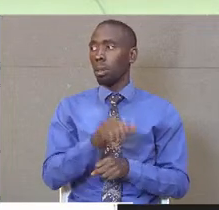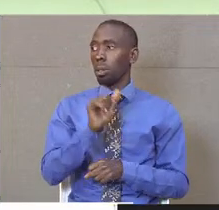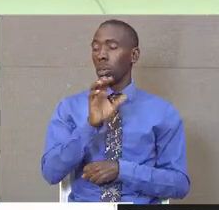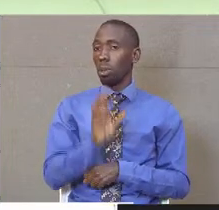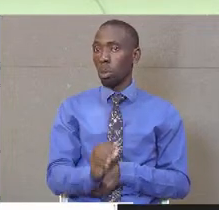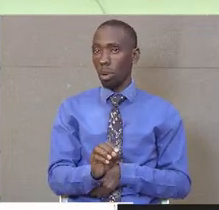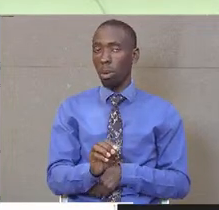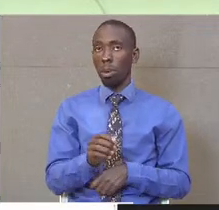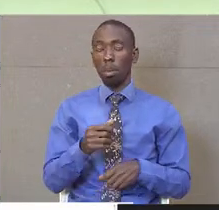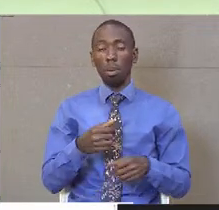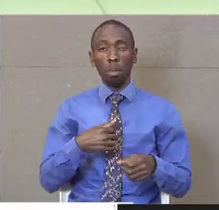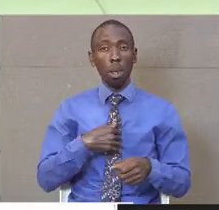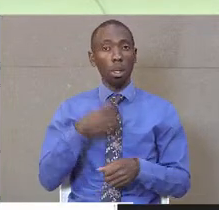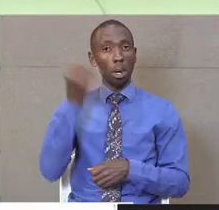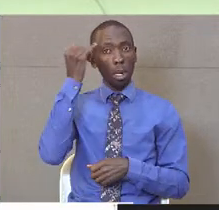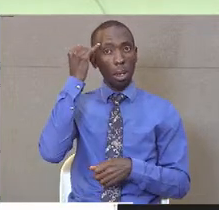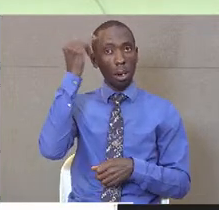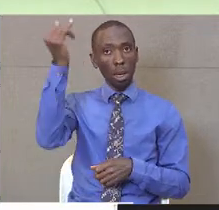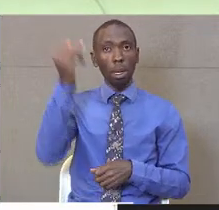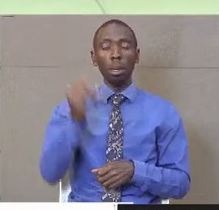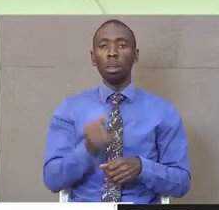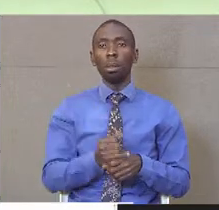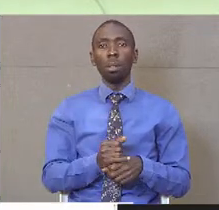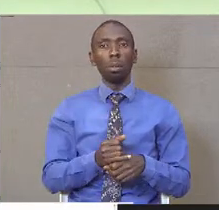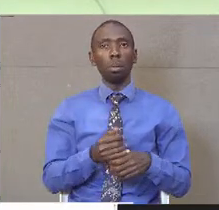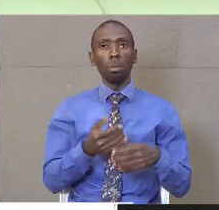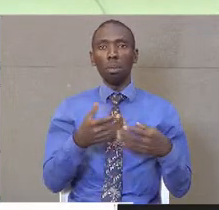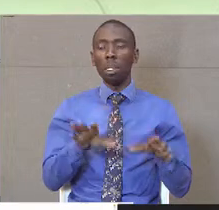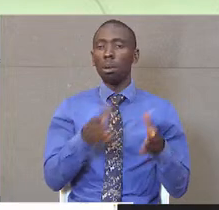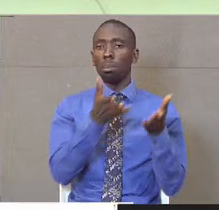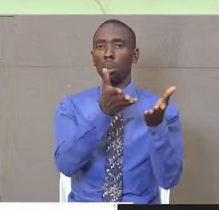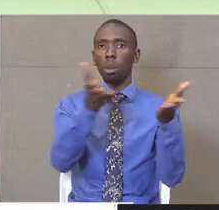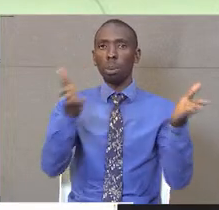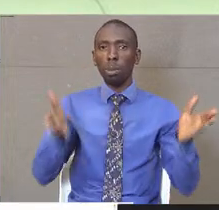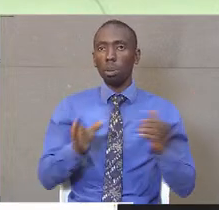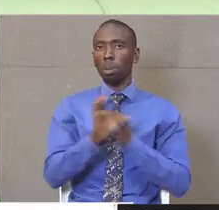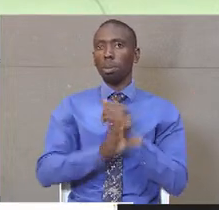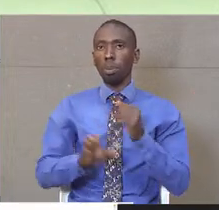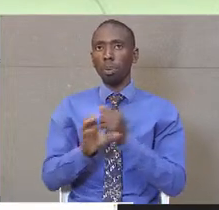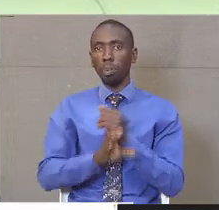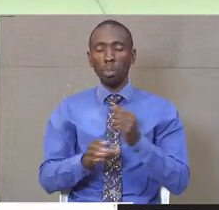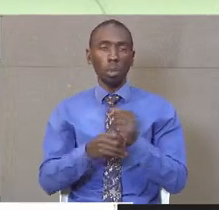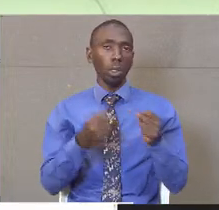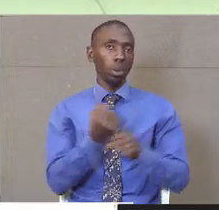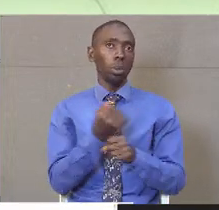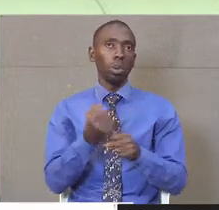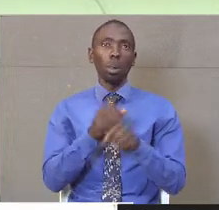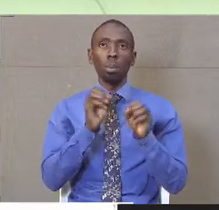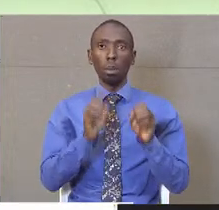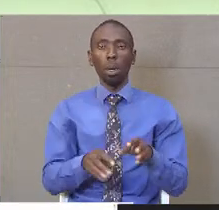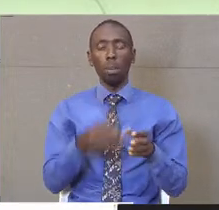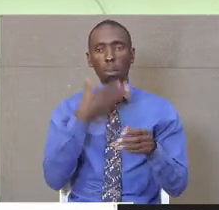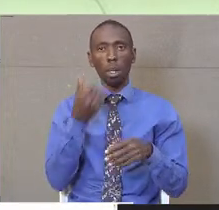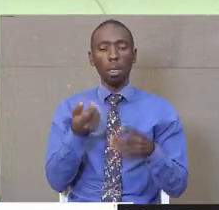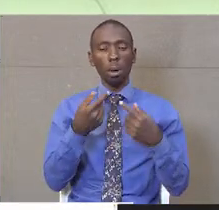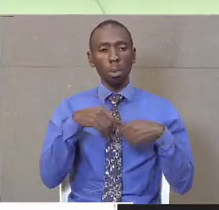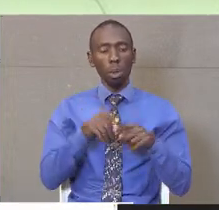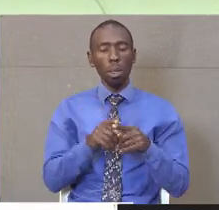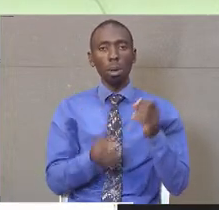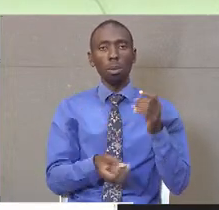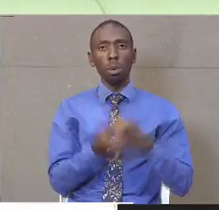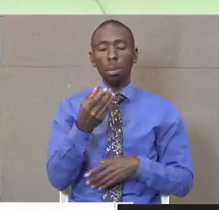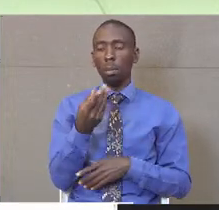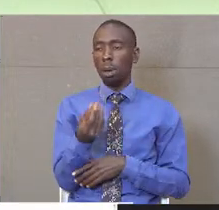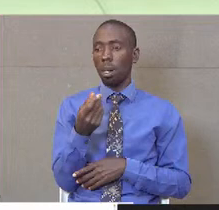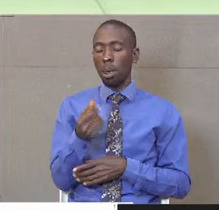it, as I hear, it is all over the country, the oxygen plants are not working. We should put money in the budget to